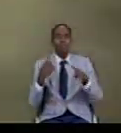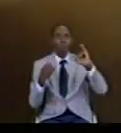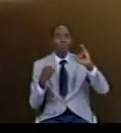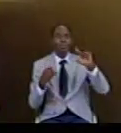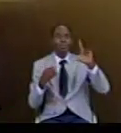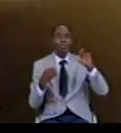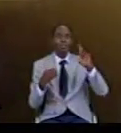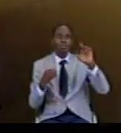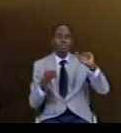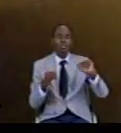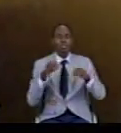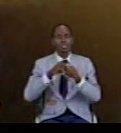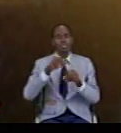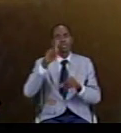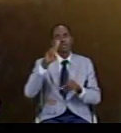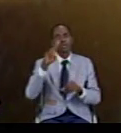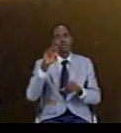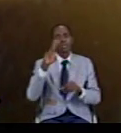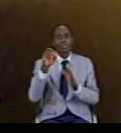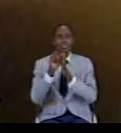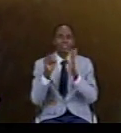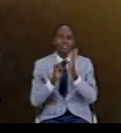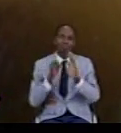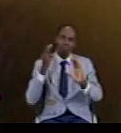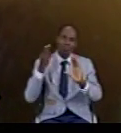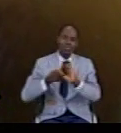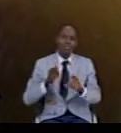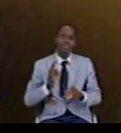State. Join us.